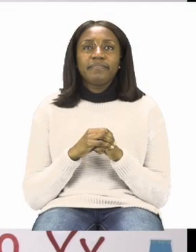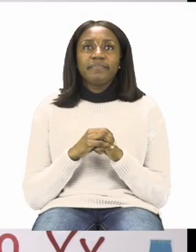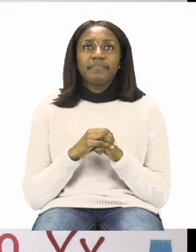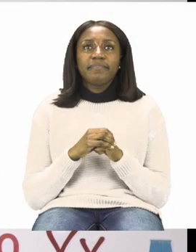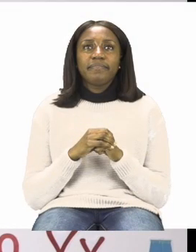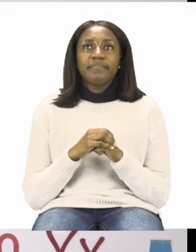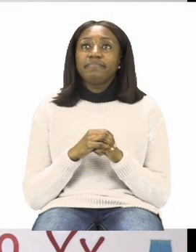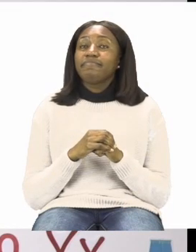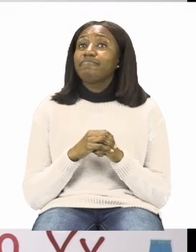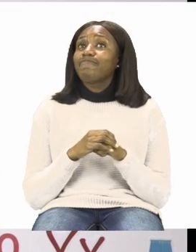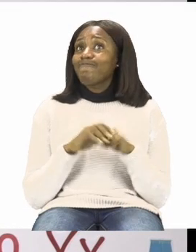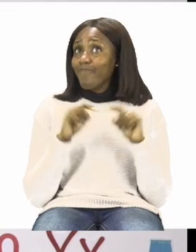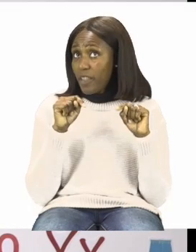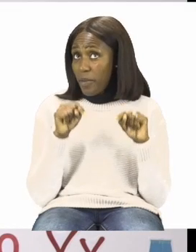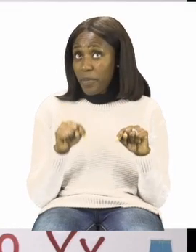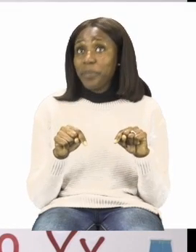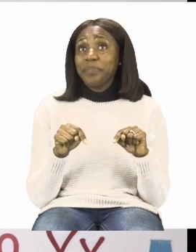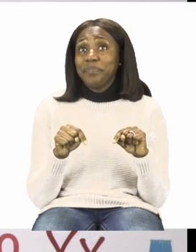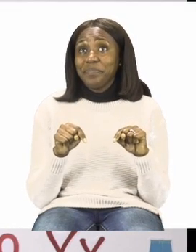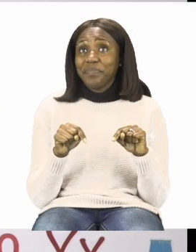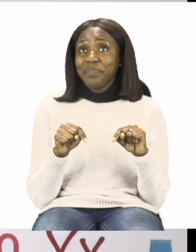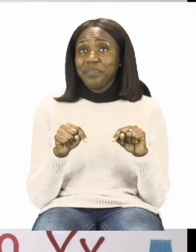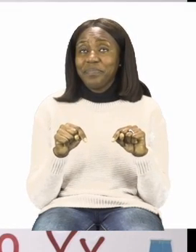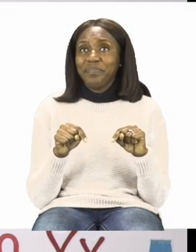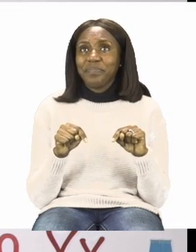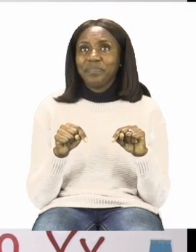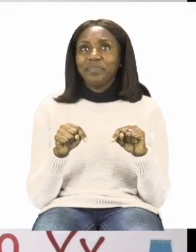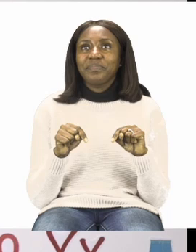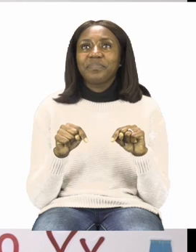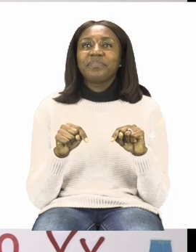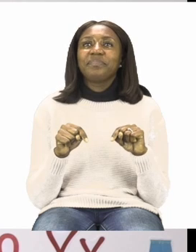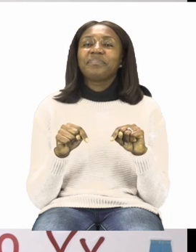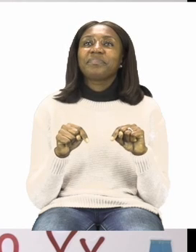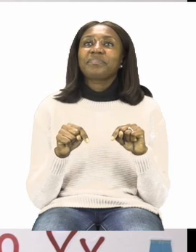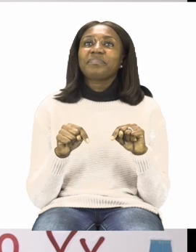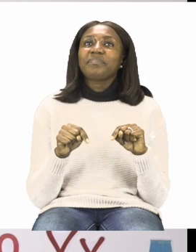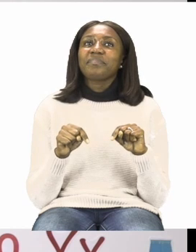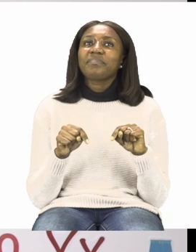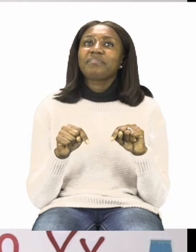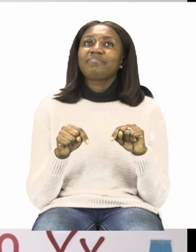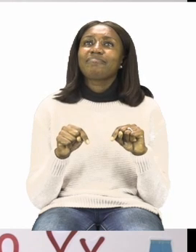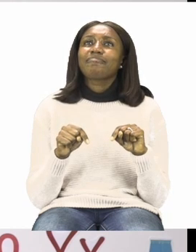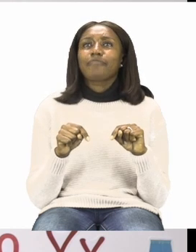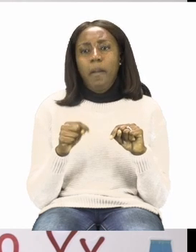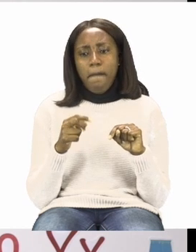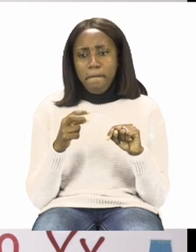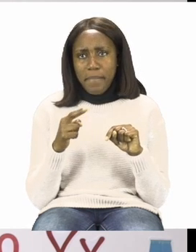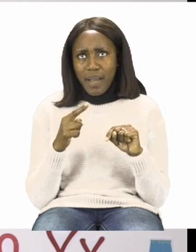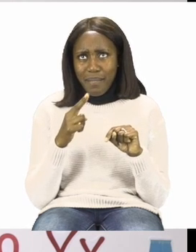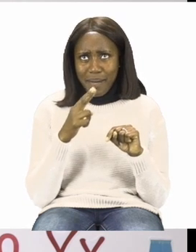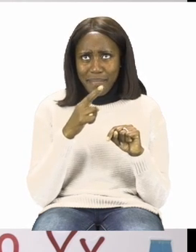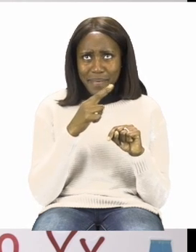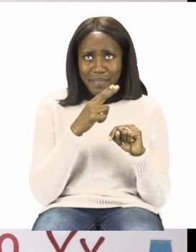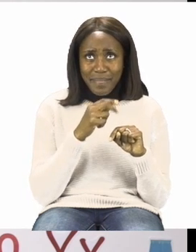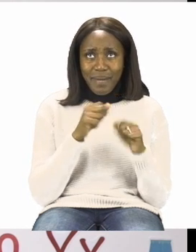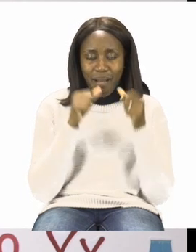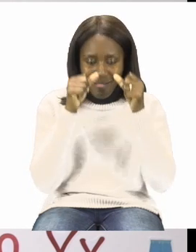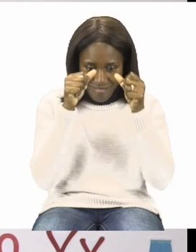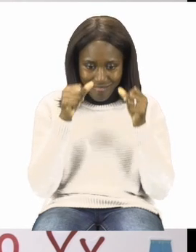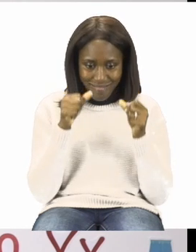In today's lesson, boys and girls, we are going to cut and